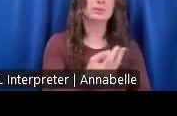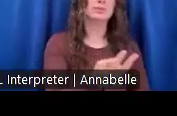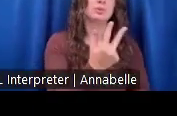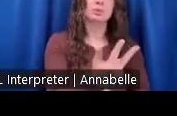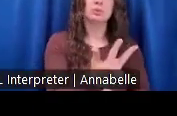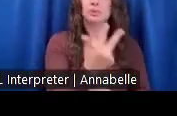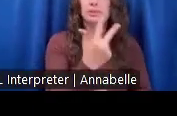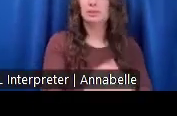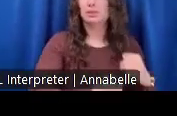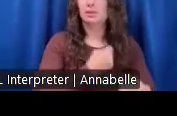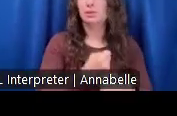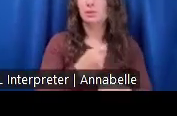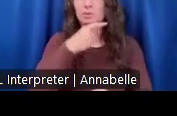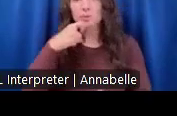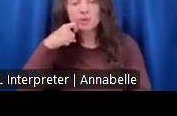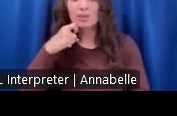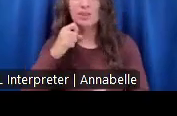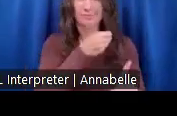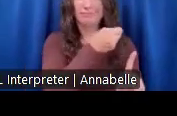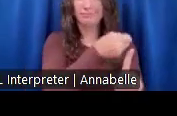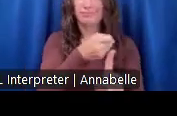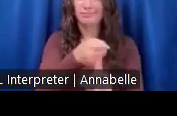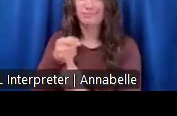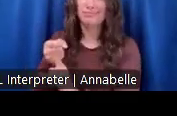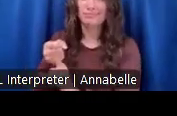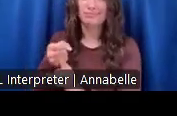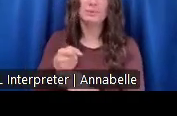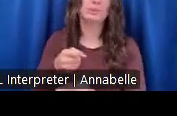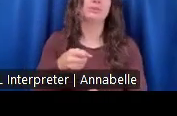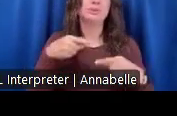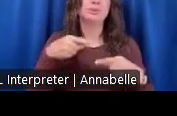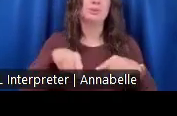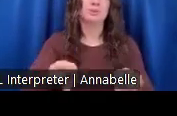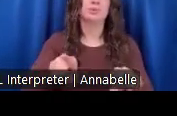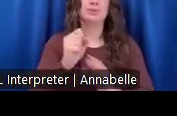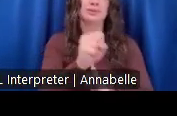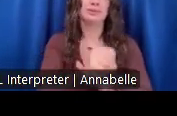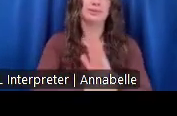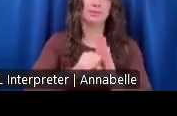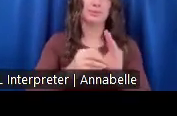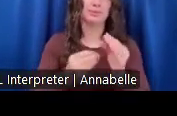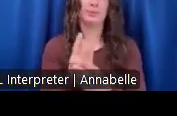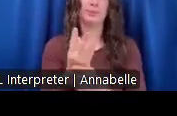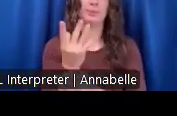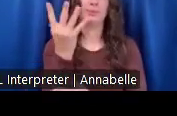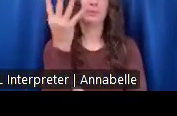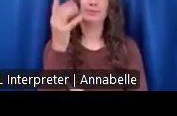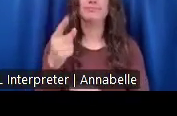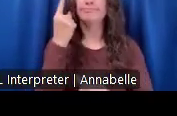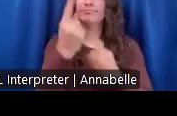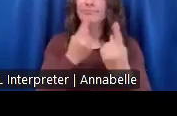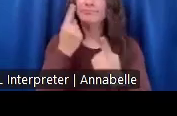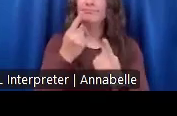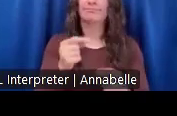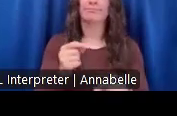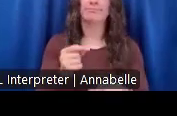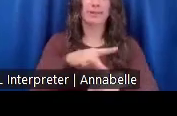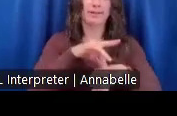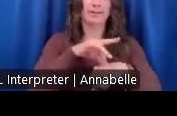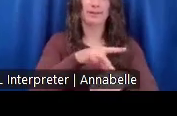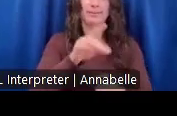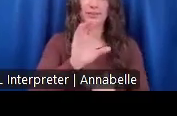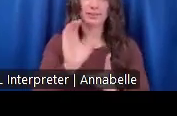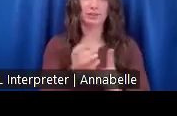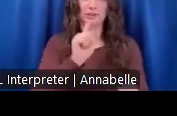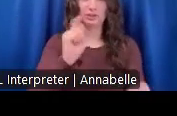that's affected you, particularly during the growing season. And so as we think about changing, climate conditions and what that means for